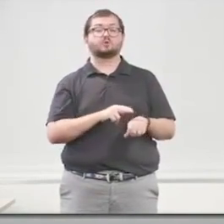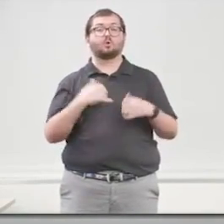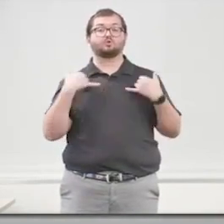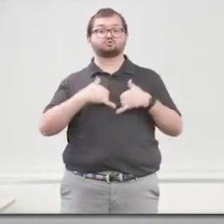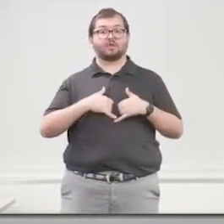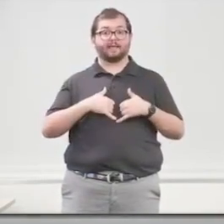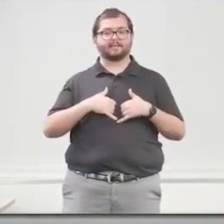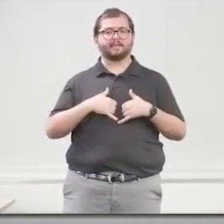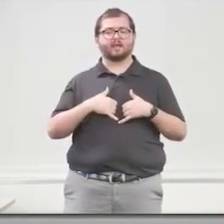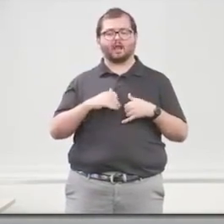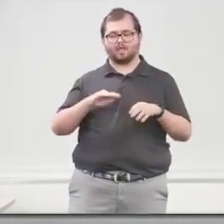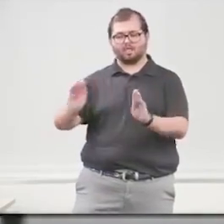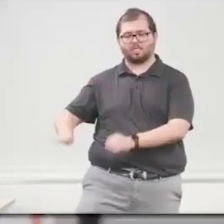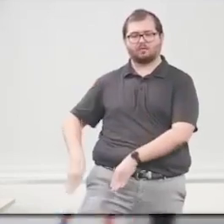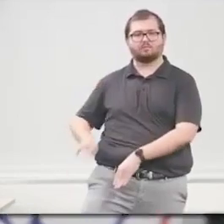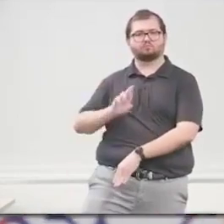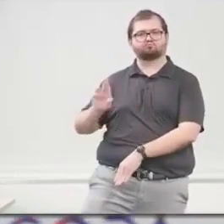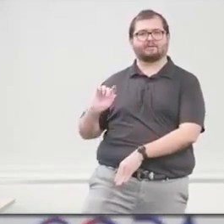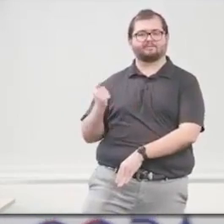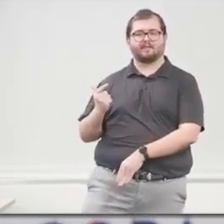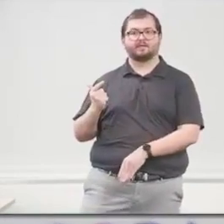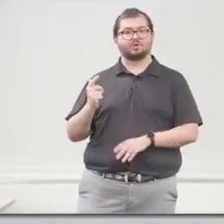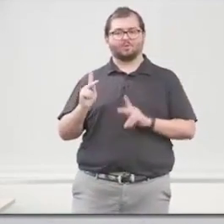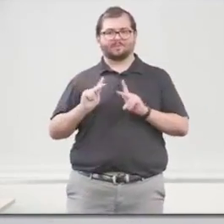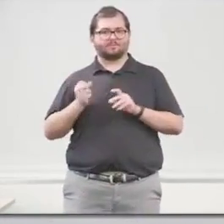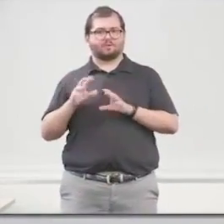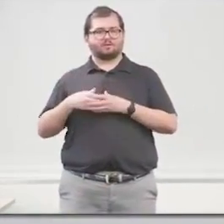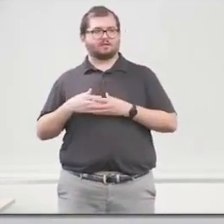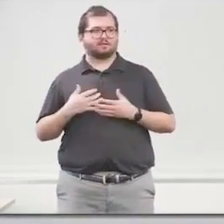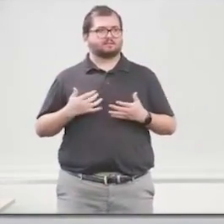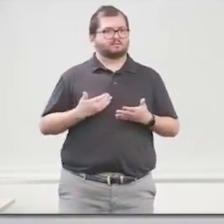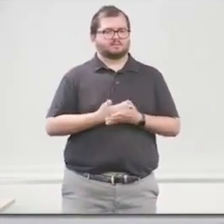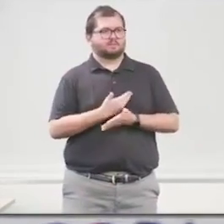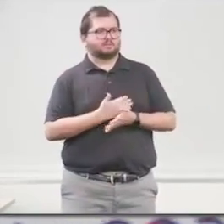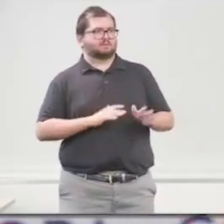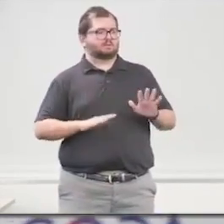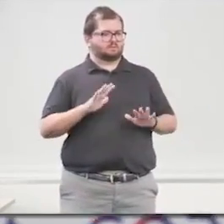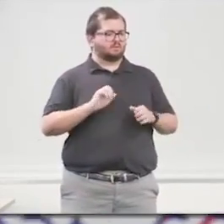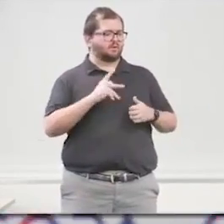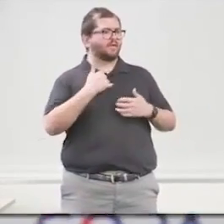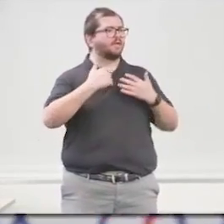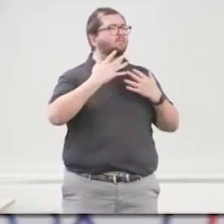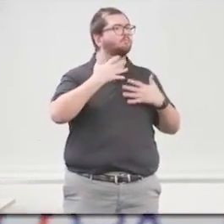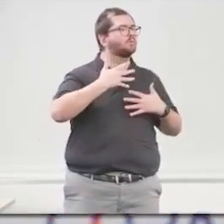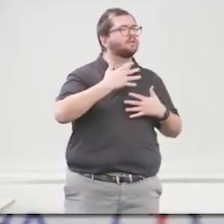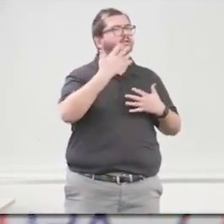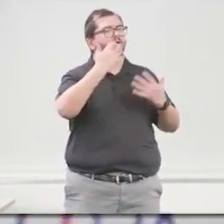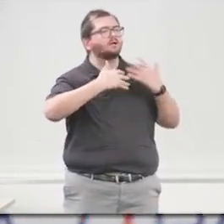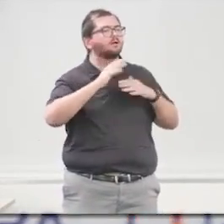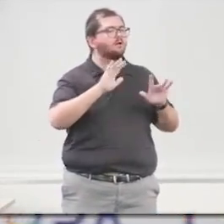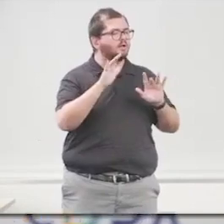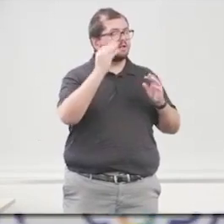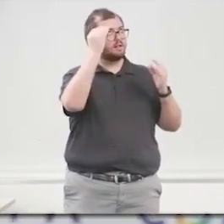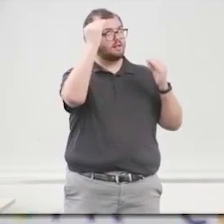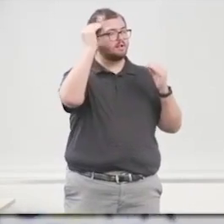And they all came in and they are nervous because it's a new process and their airway, breathing, circulation, and they're going through their head all these things.